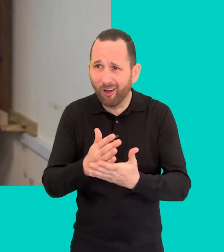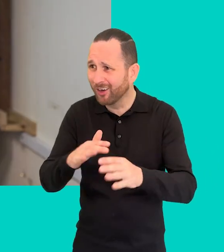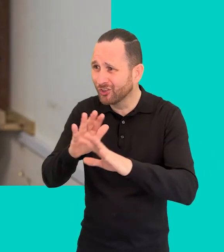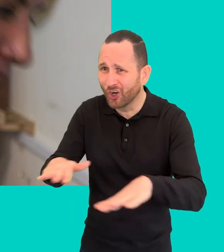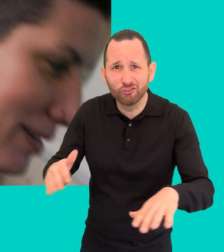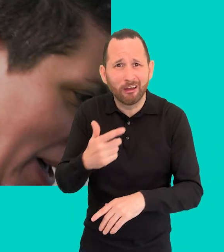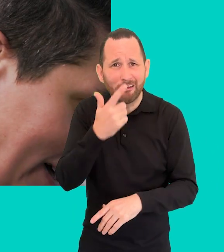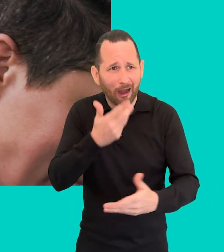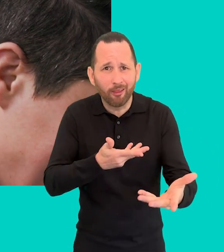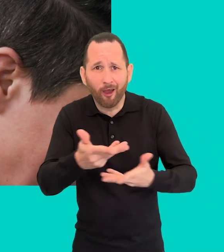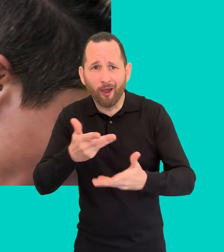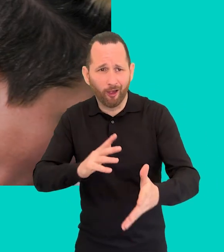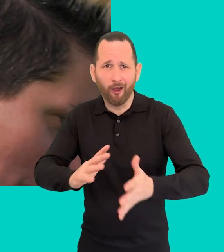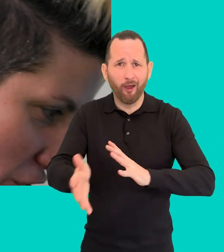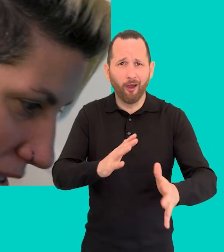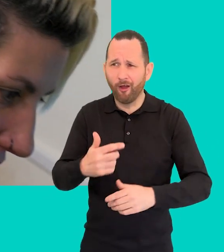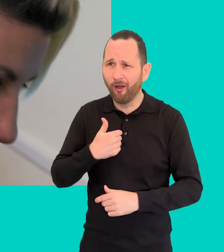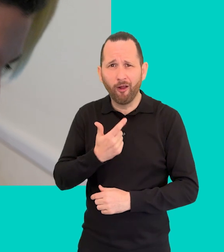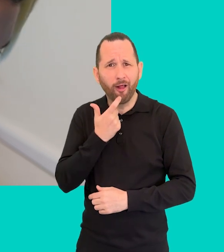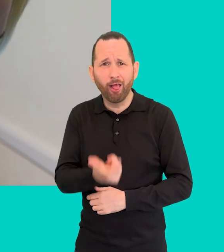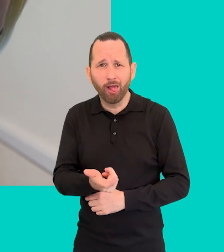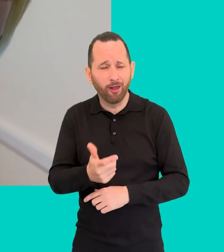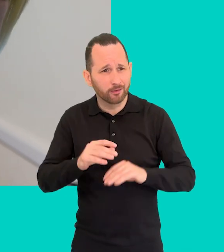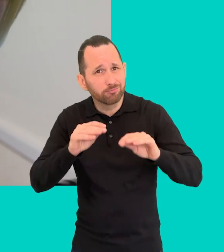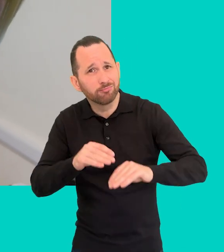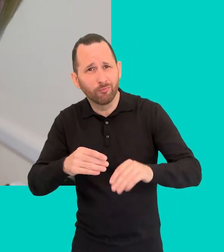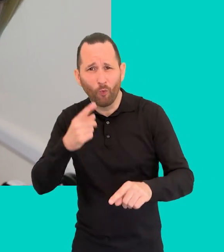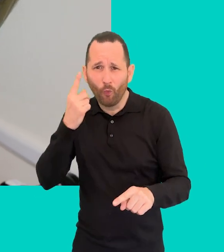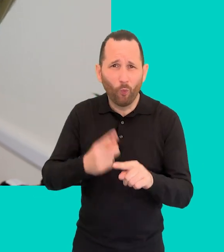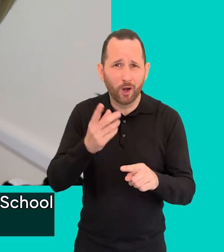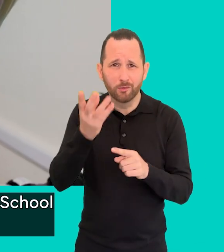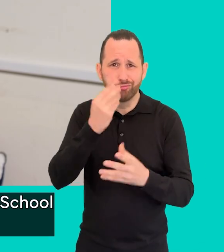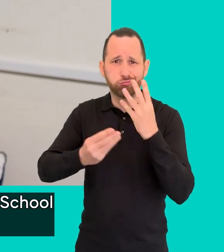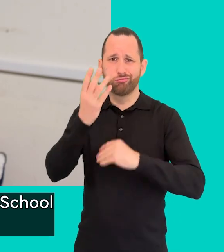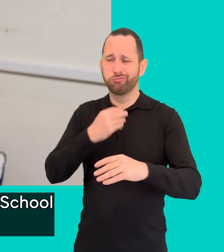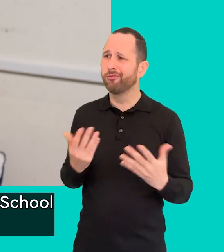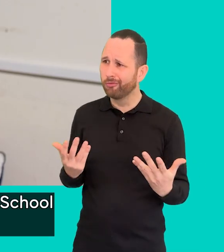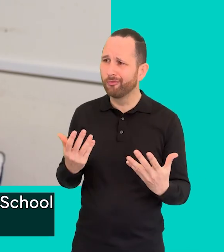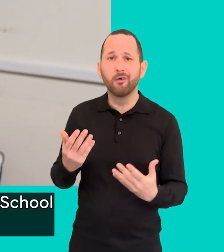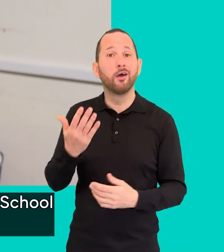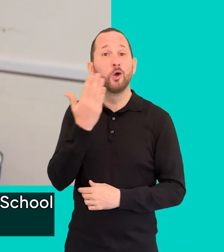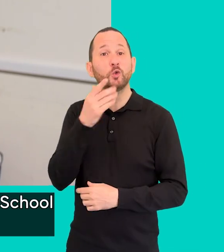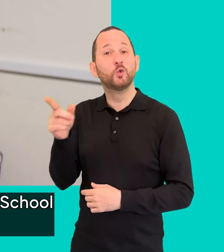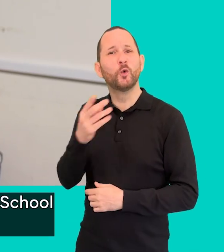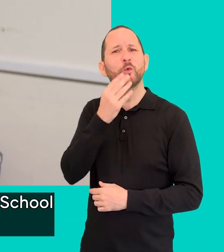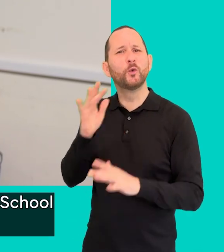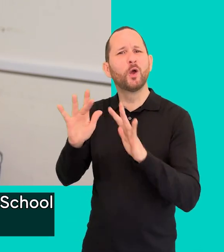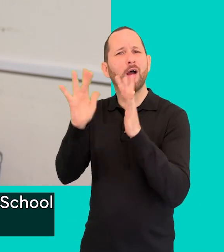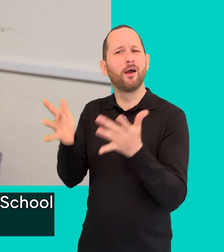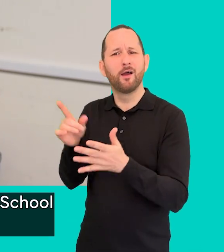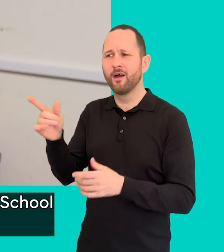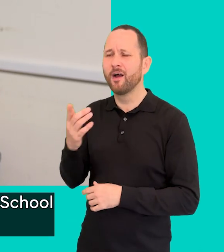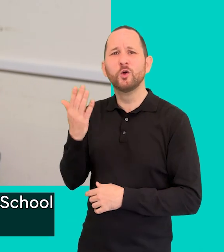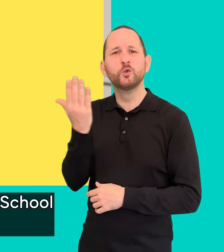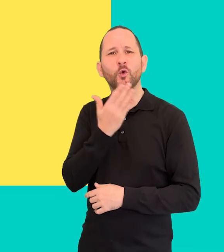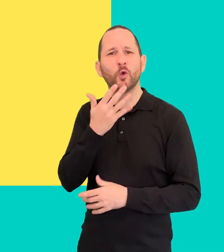conversation. It is mad how much they pick up and how quickly they learn. Terry and her school have been using our free School of Science platform